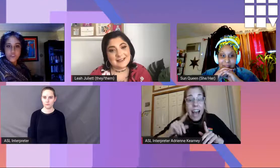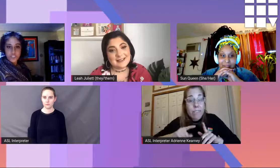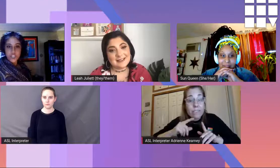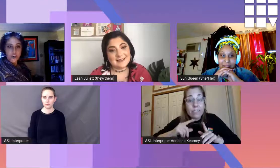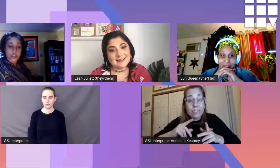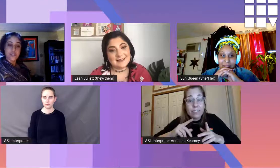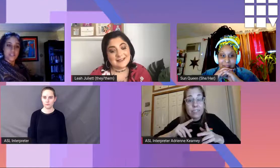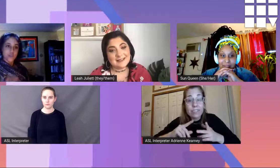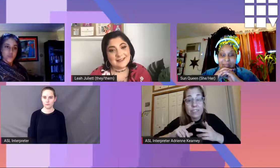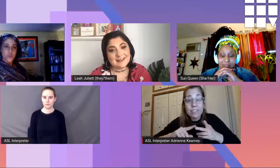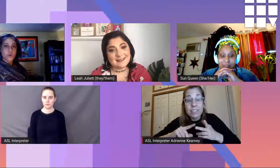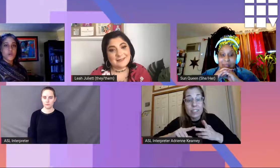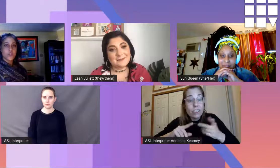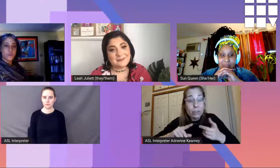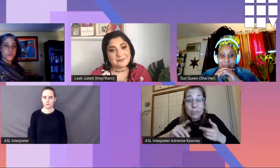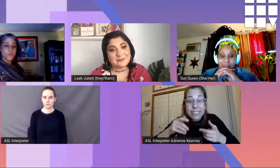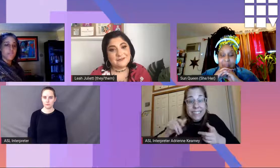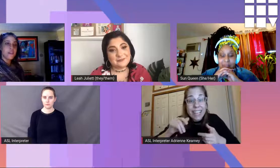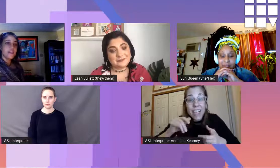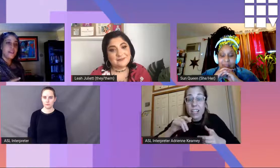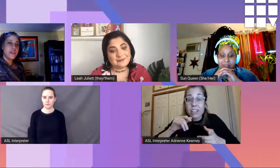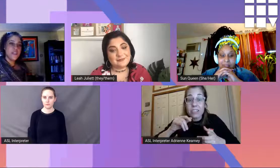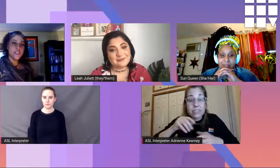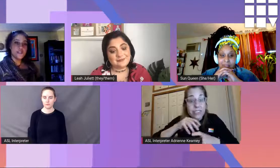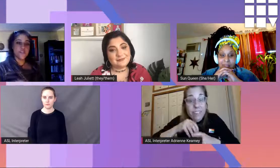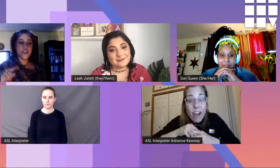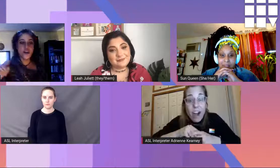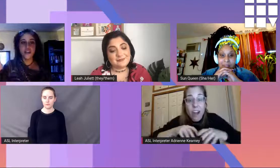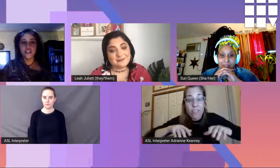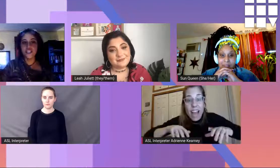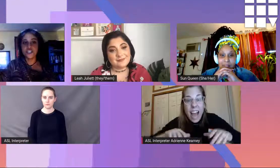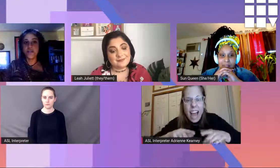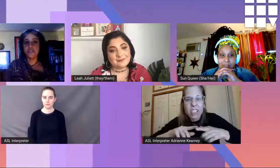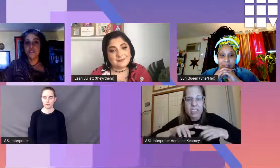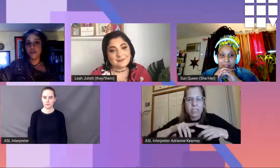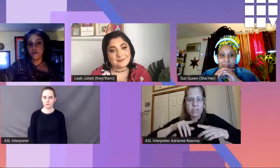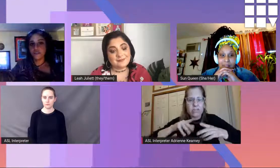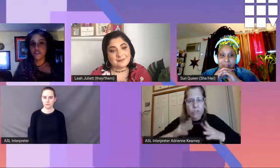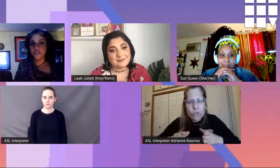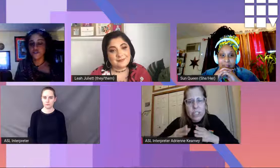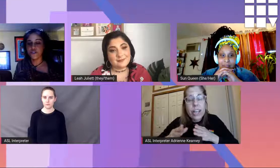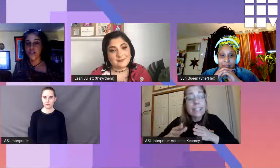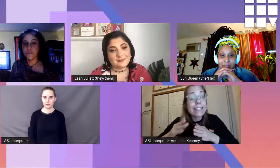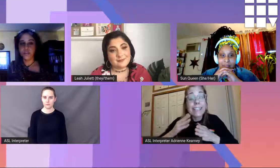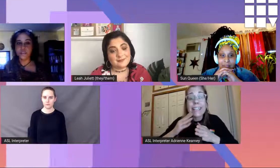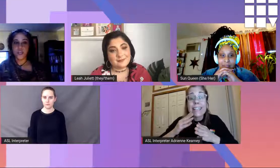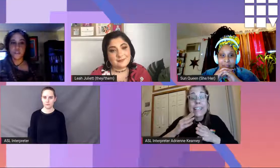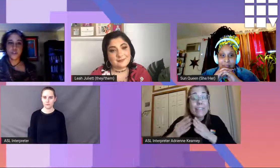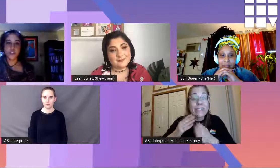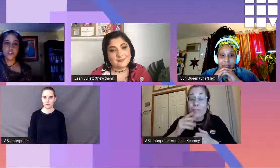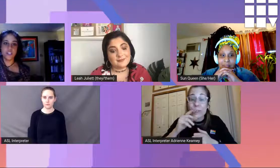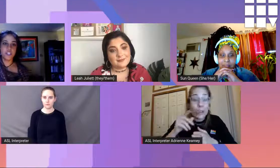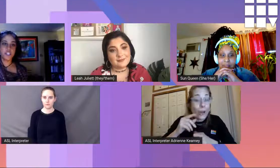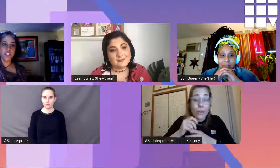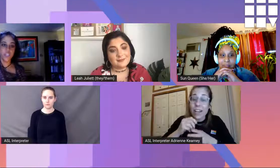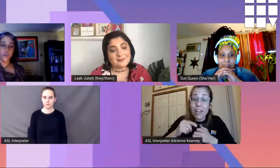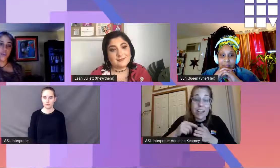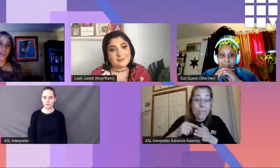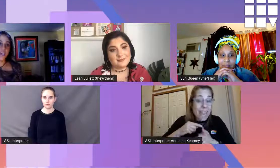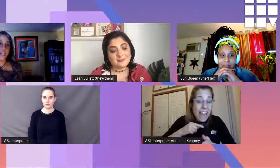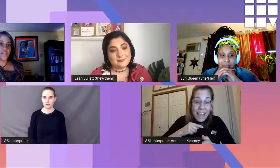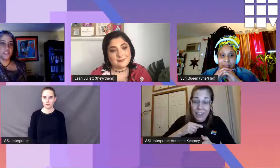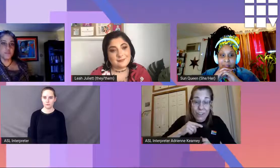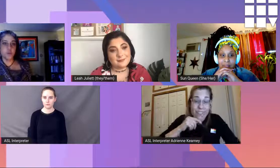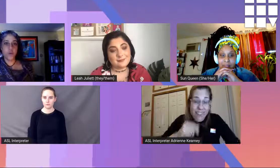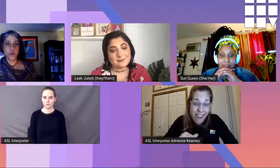regardless of whether there's a check or not, because that's who you are and what you do. And you figured out how to get jobs in the nonprofit industrial complex. So you're collecting a check